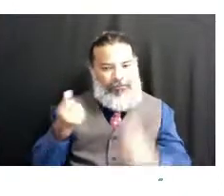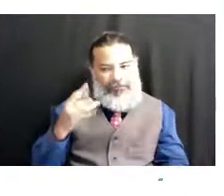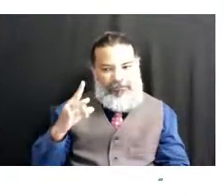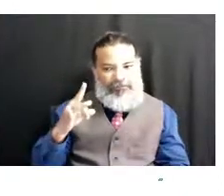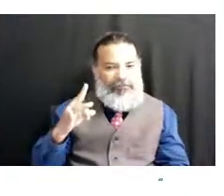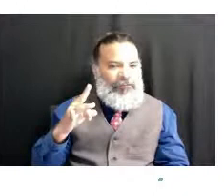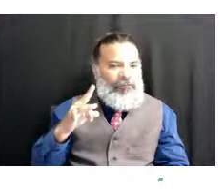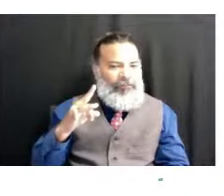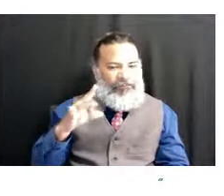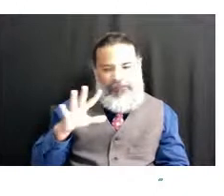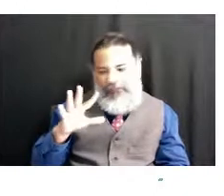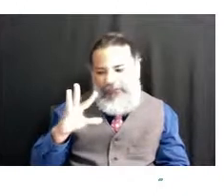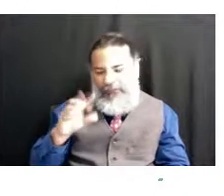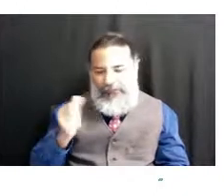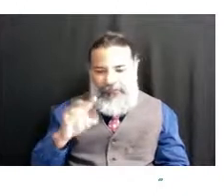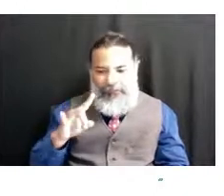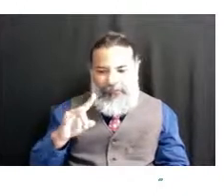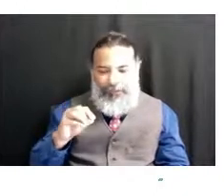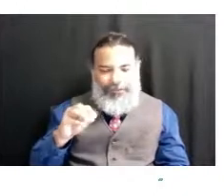1845-6.